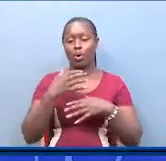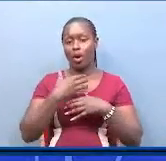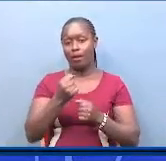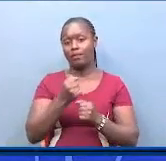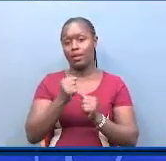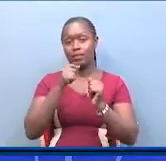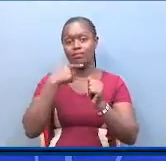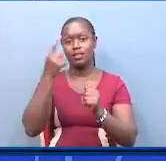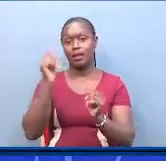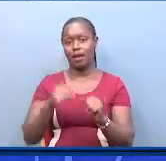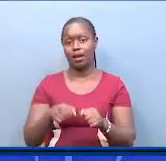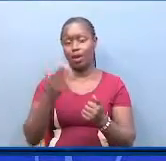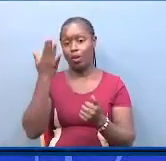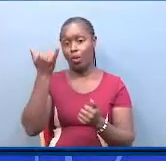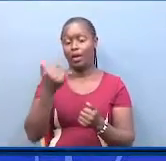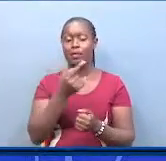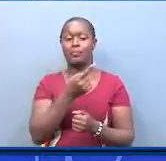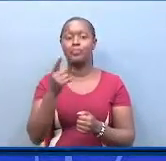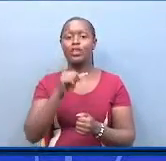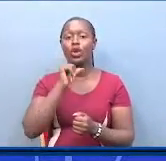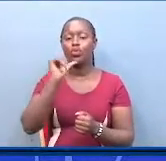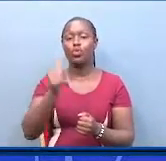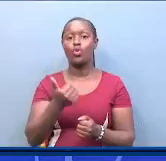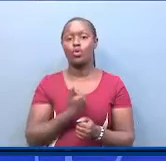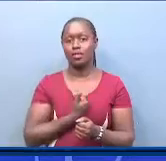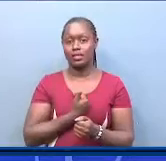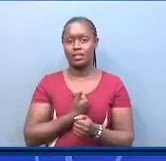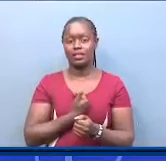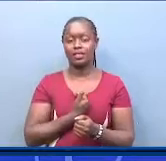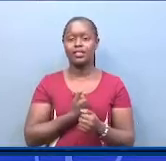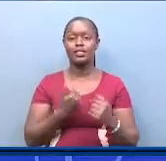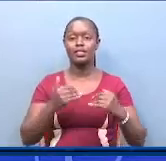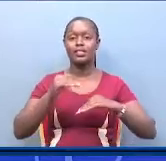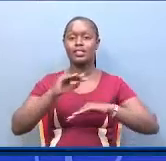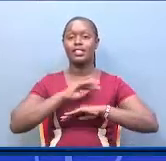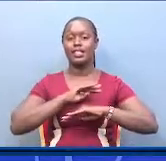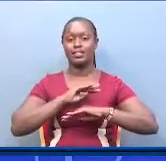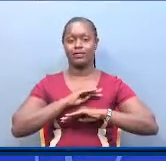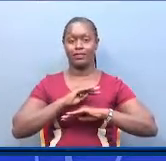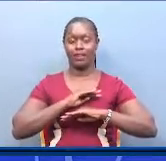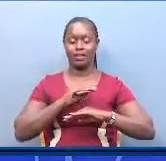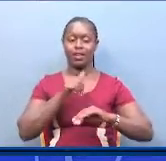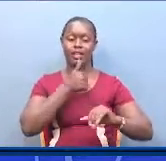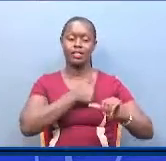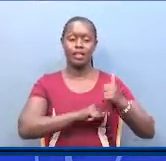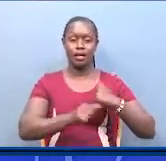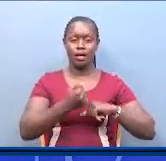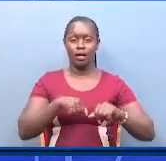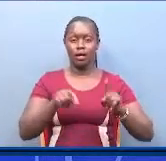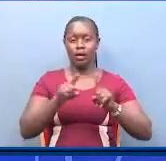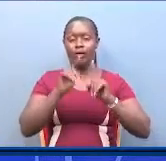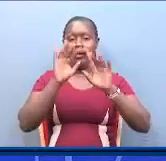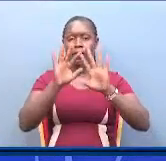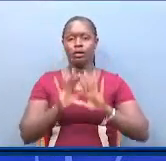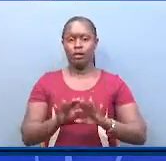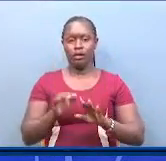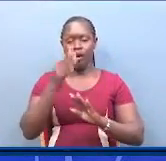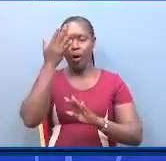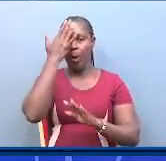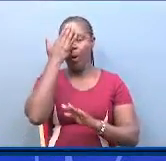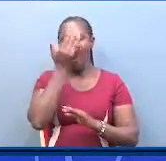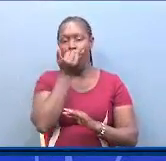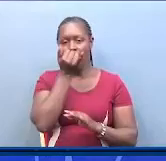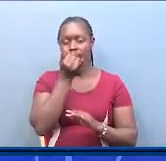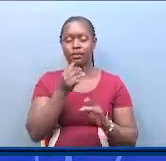that because they don't satisfy the scientific threshold.